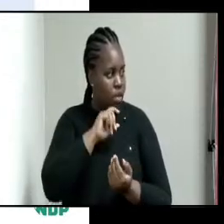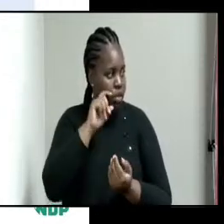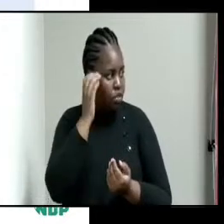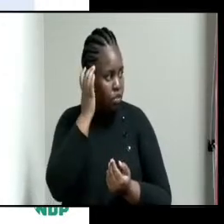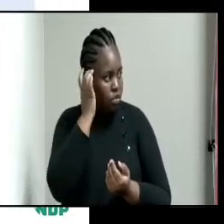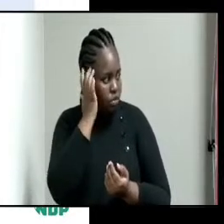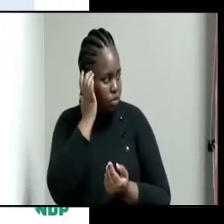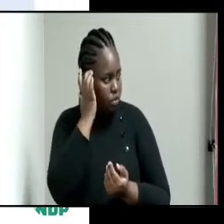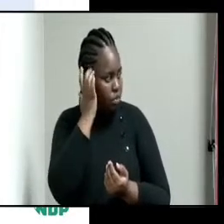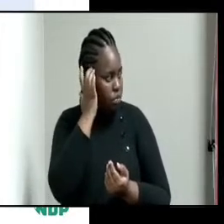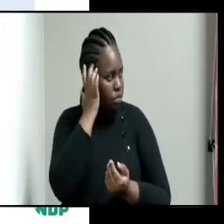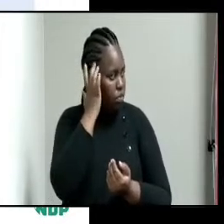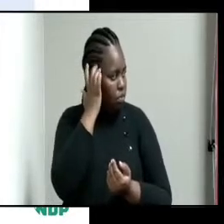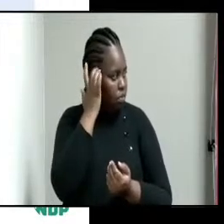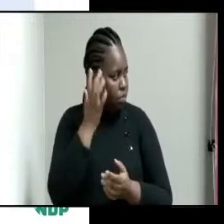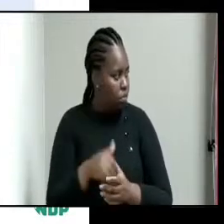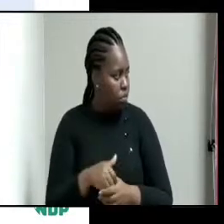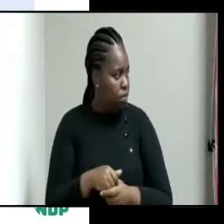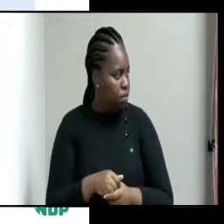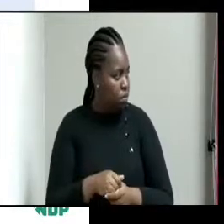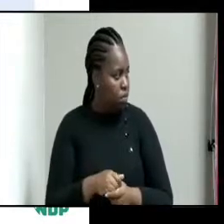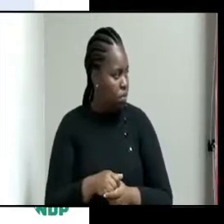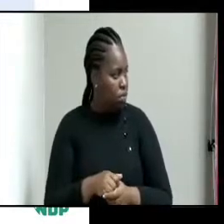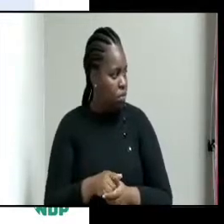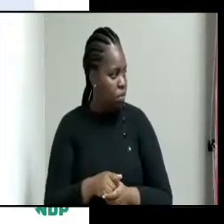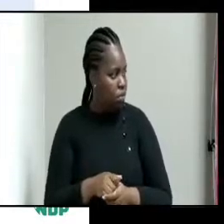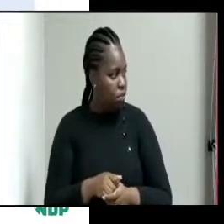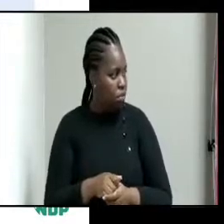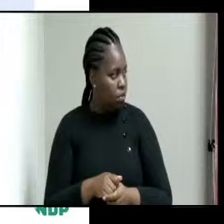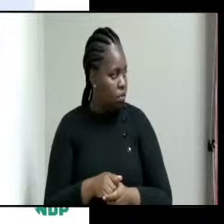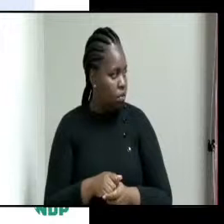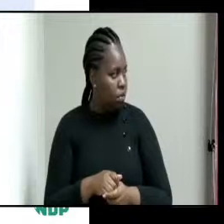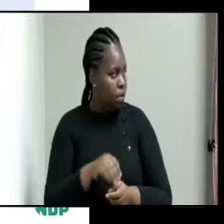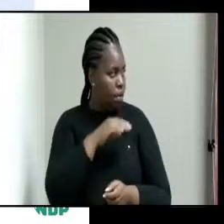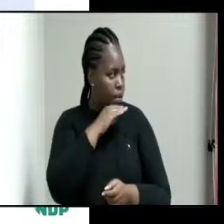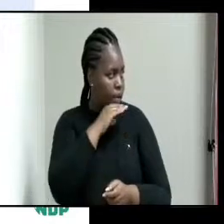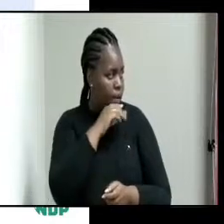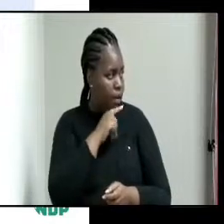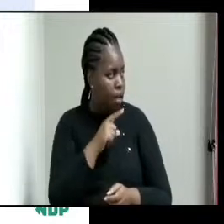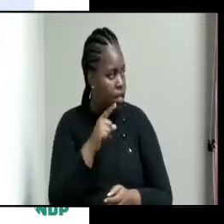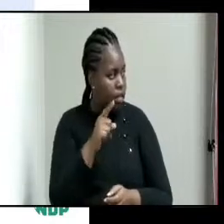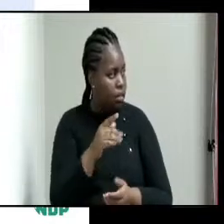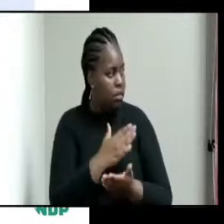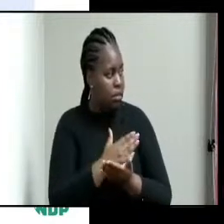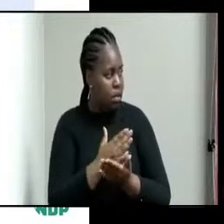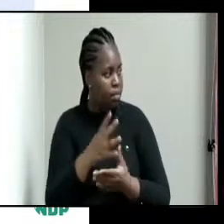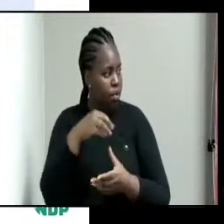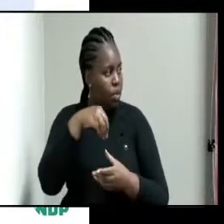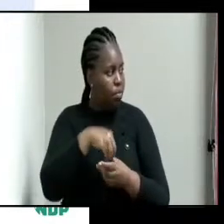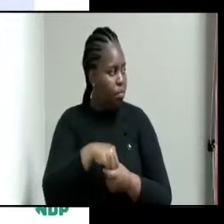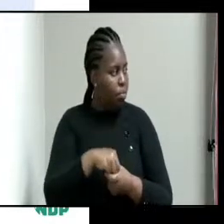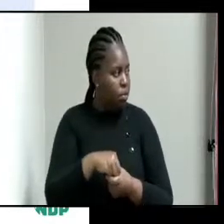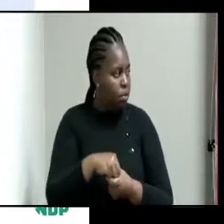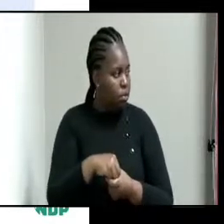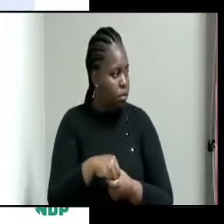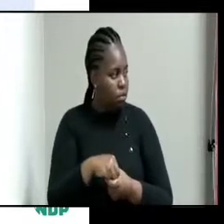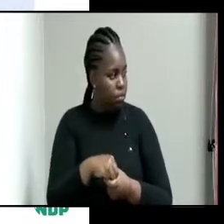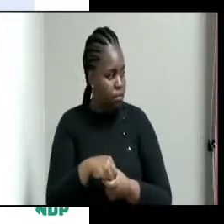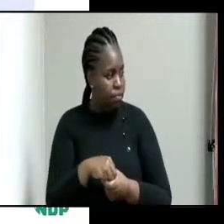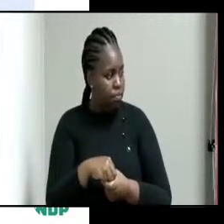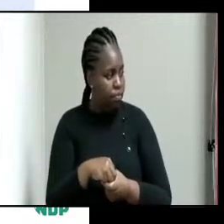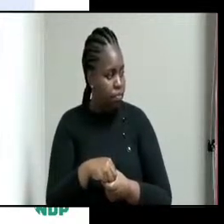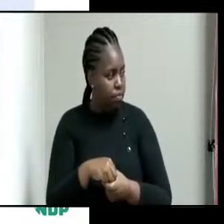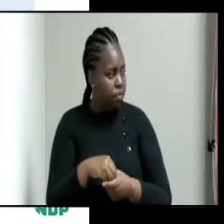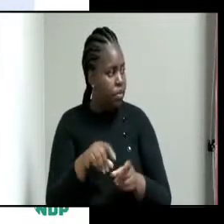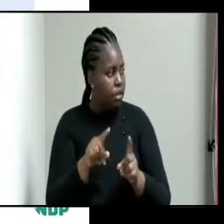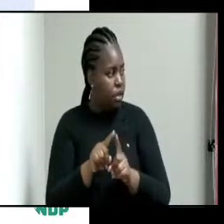school-going age children, but not in school. So this is one of the input towards the MODA analysis.